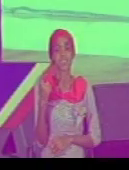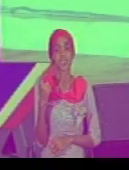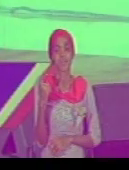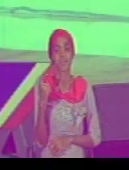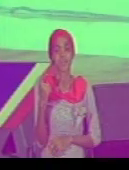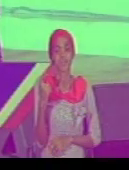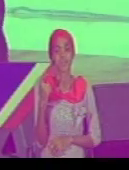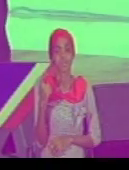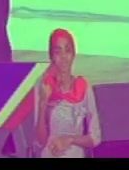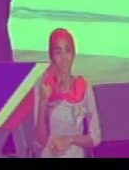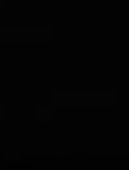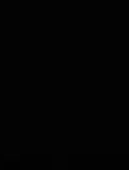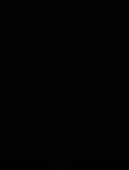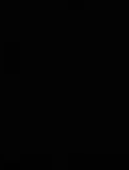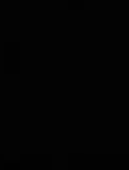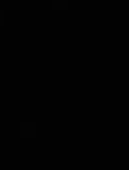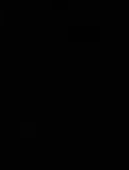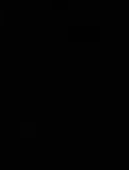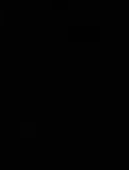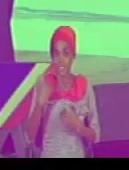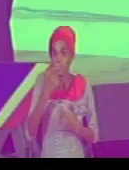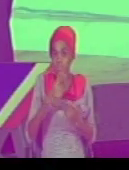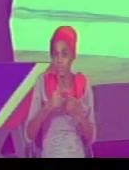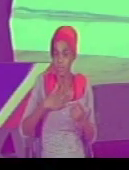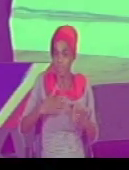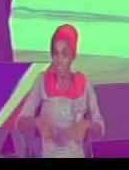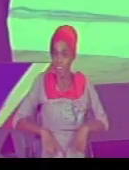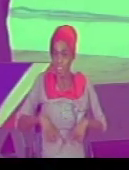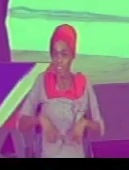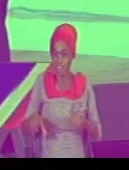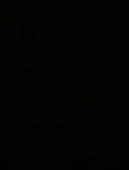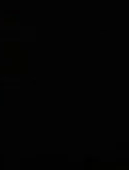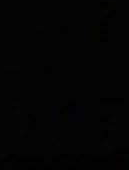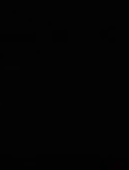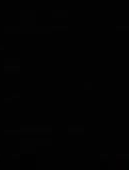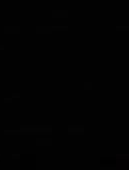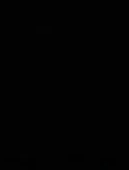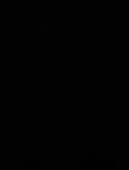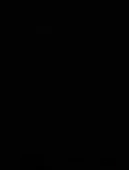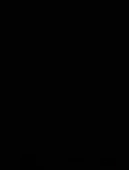once to my life. I say, God has spoken to my